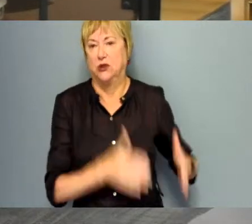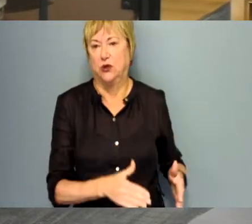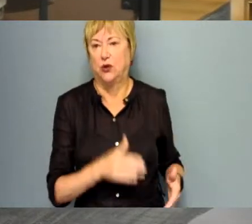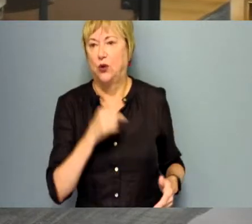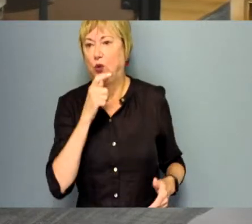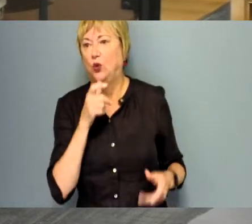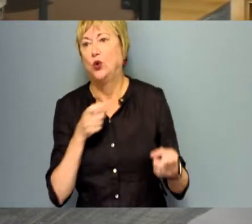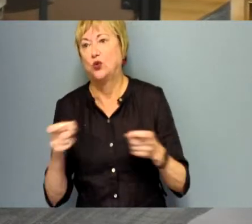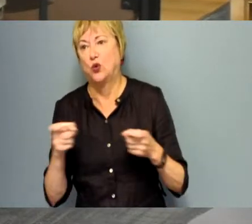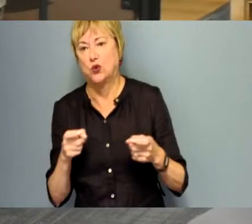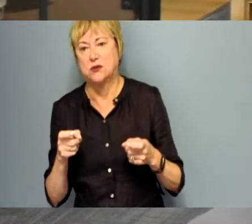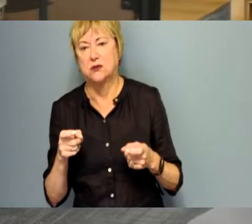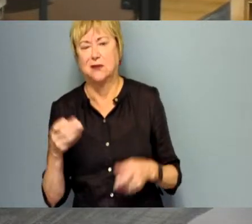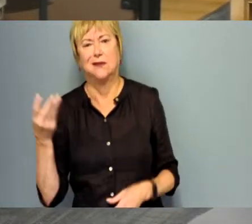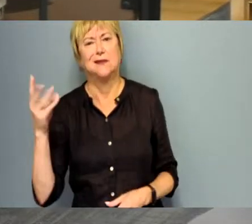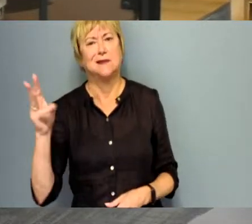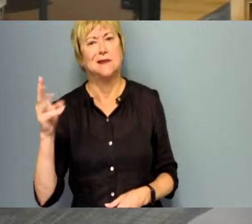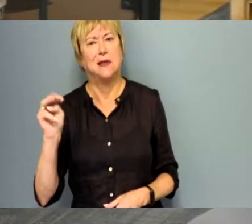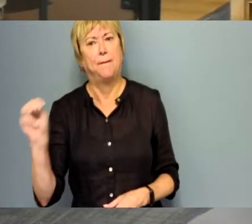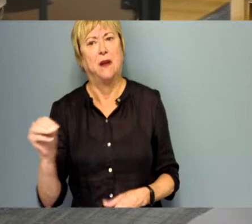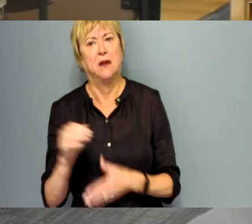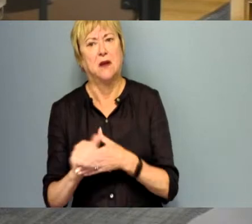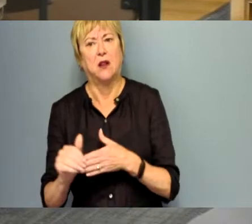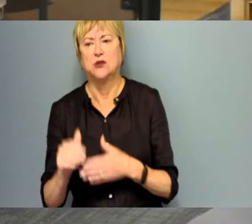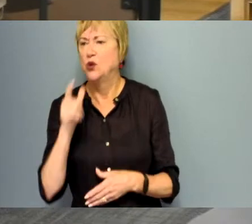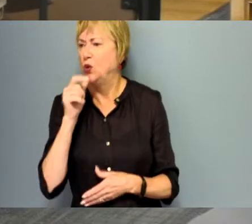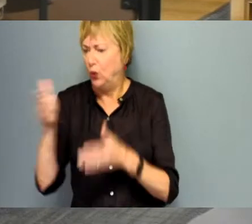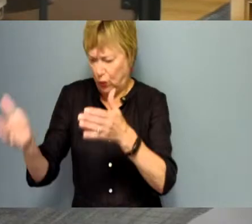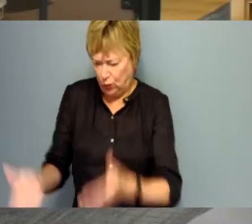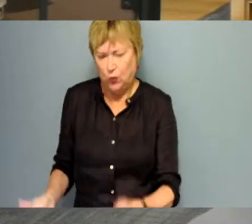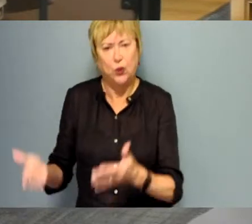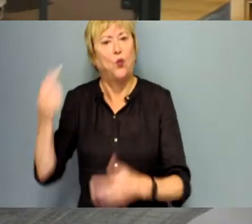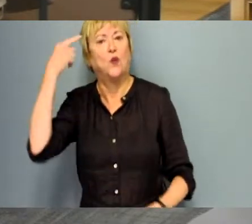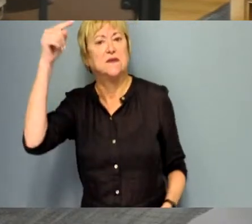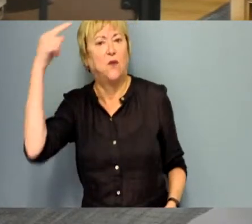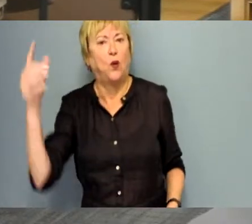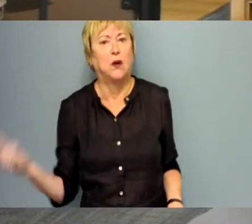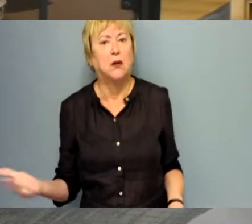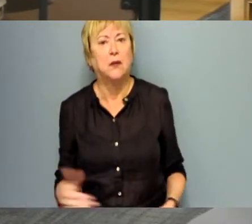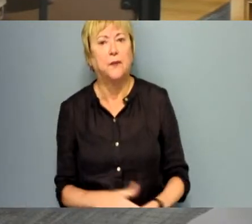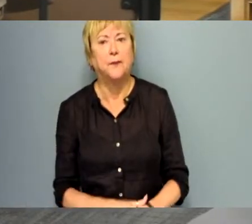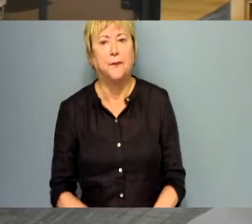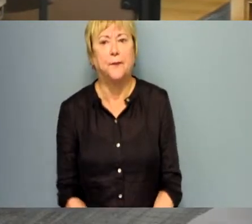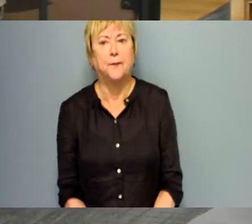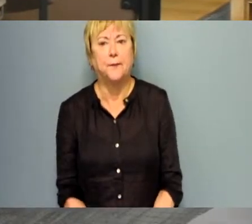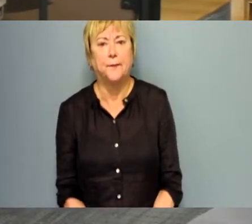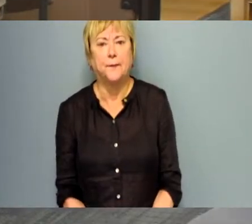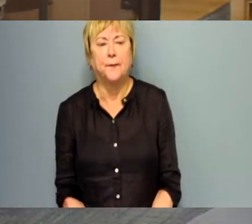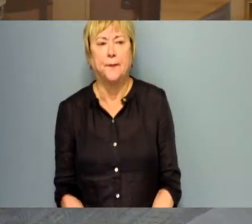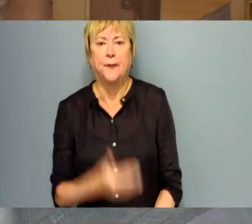million. Who is it and what's it for? Thank you. Okay.